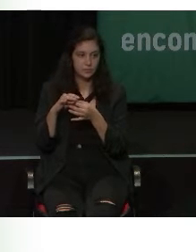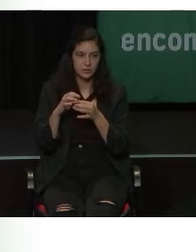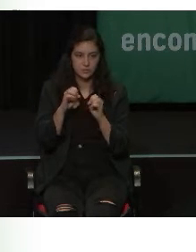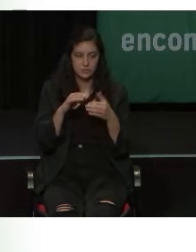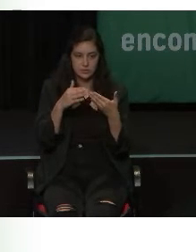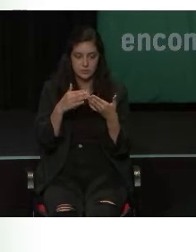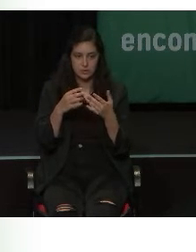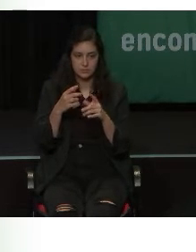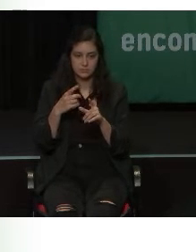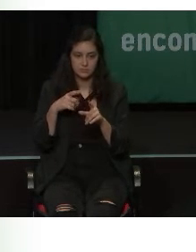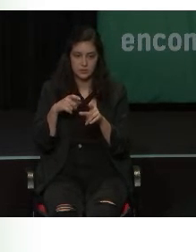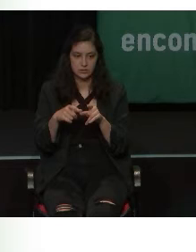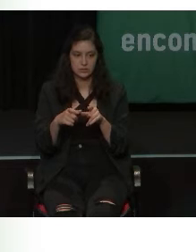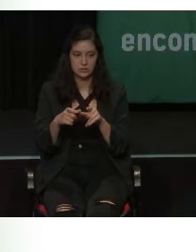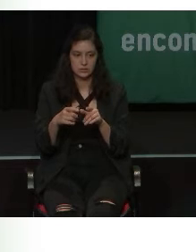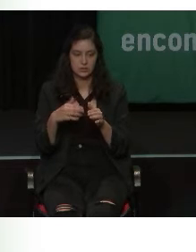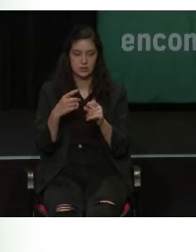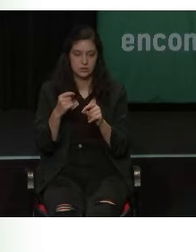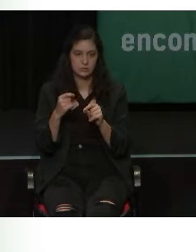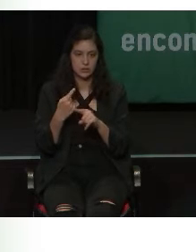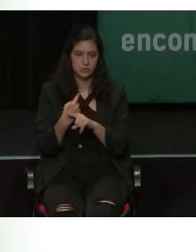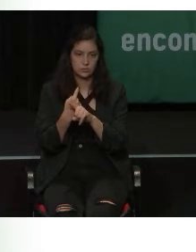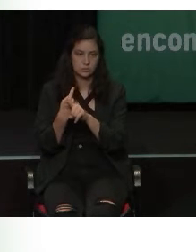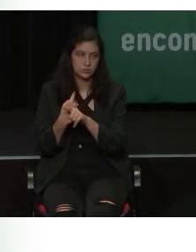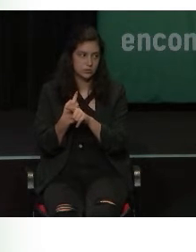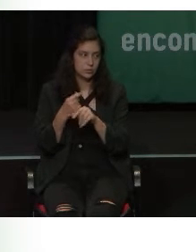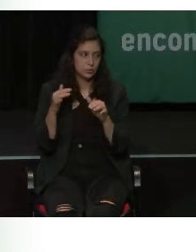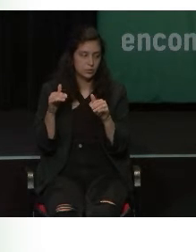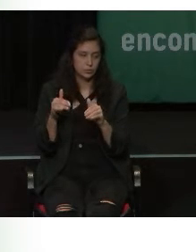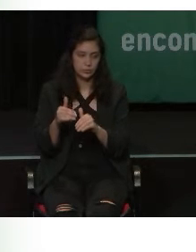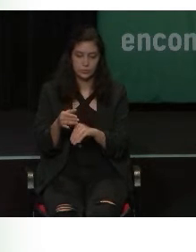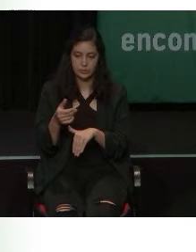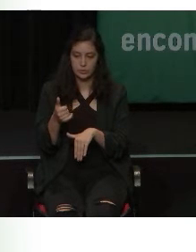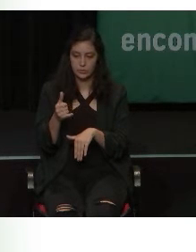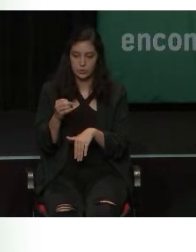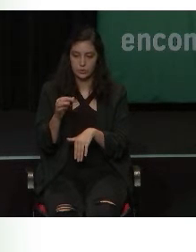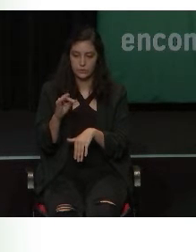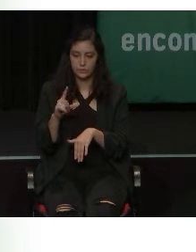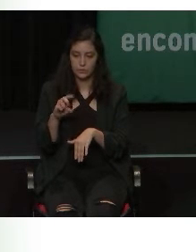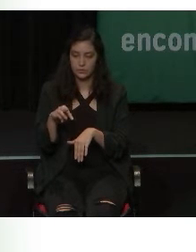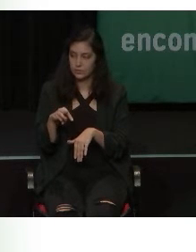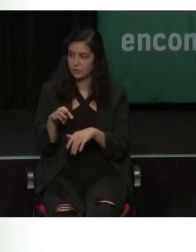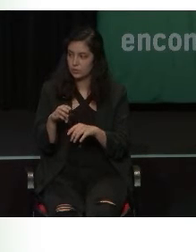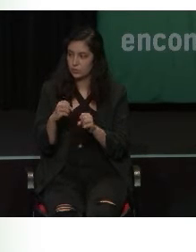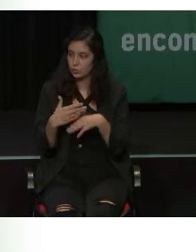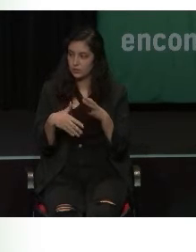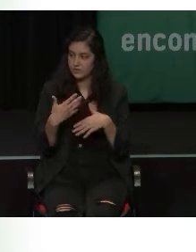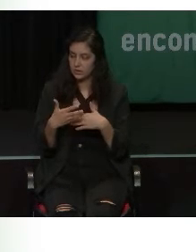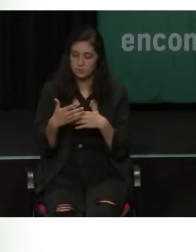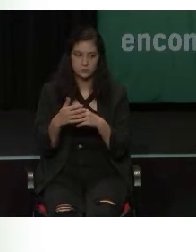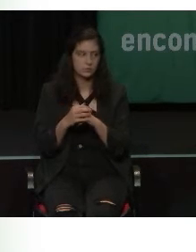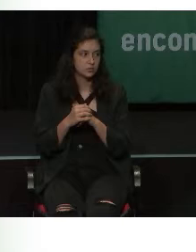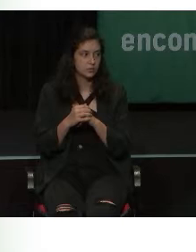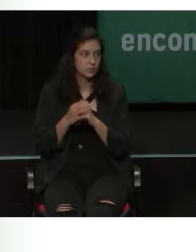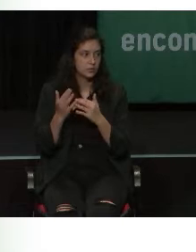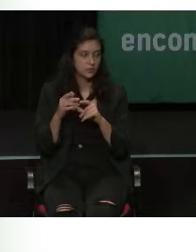initial adhesion of bacteria and also with a decrease on biofilm productivity, and it